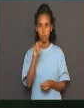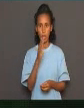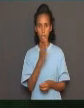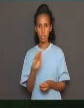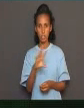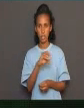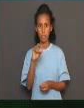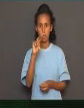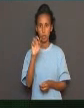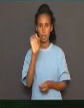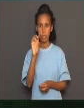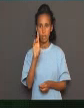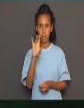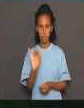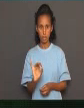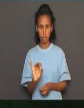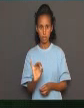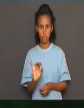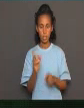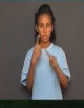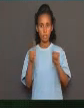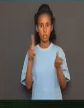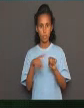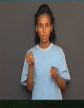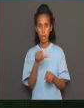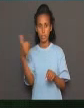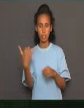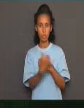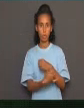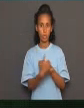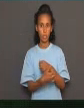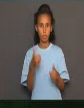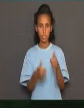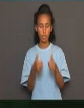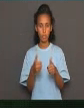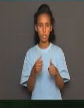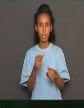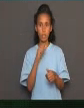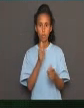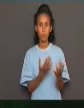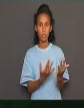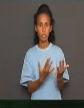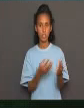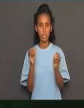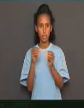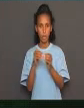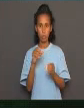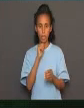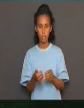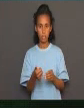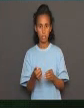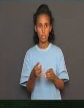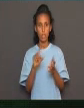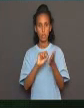include Kamashi and Metakel. Several other zones, which have not yet